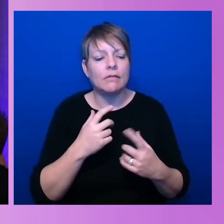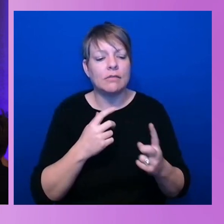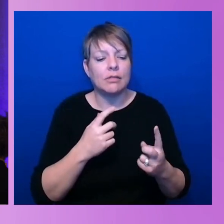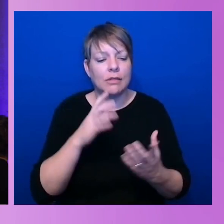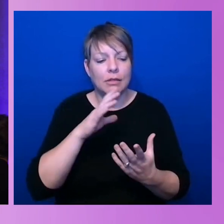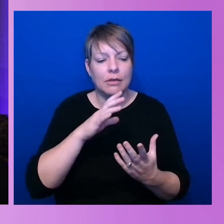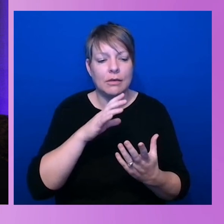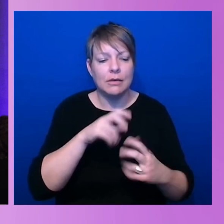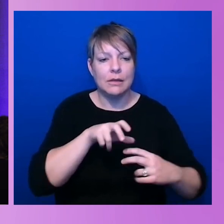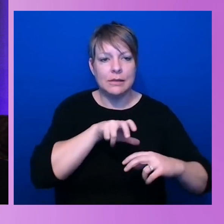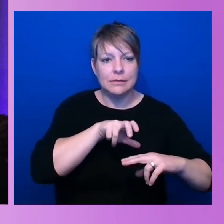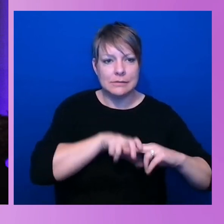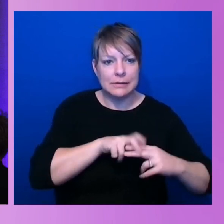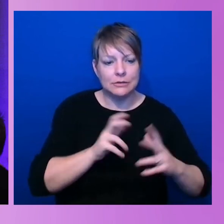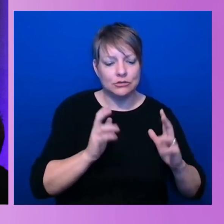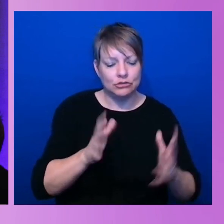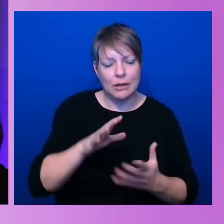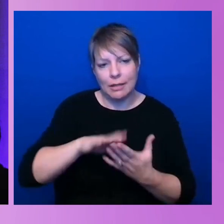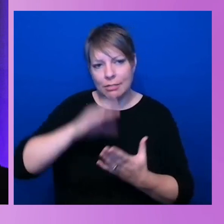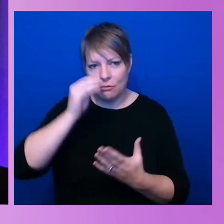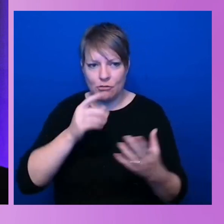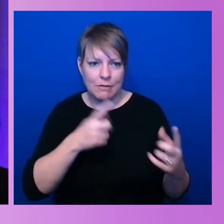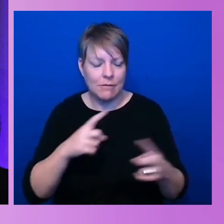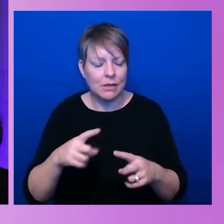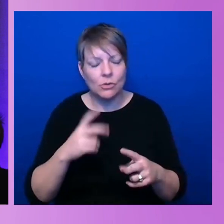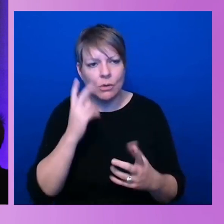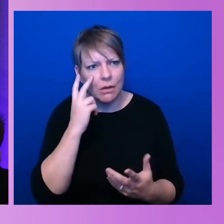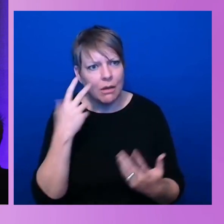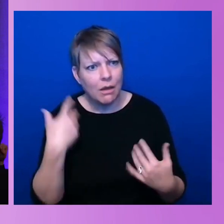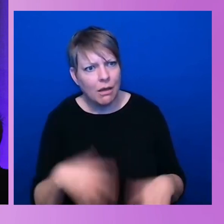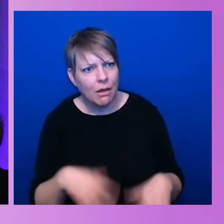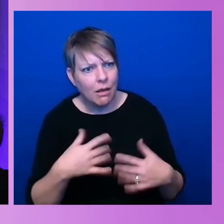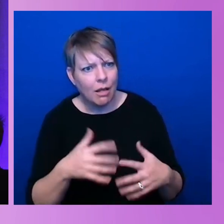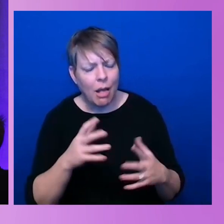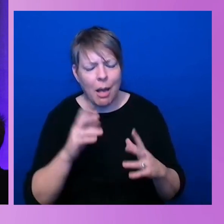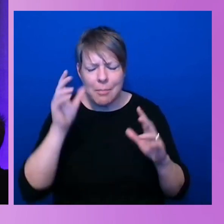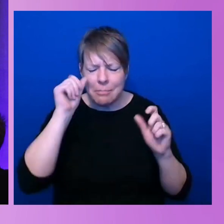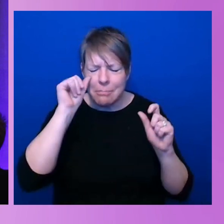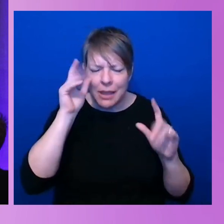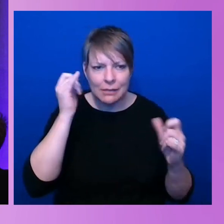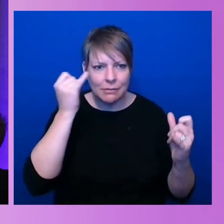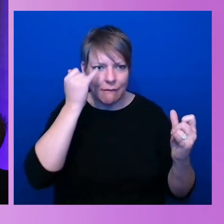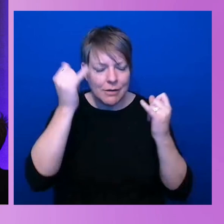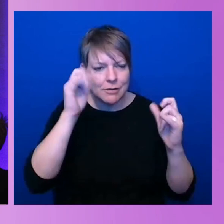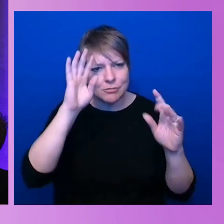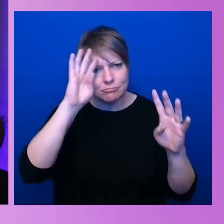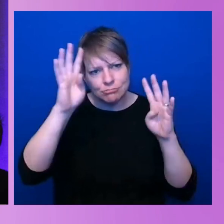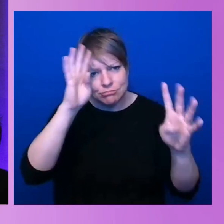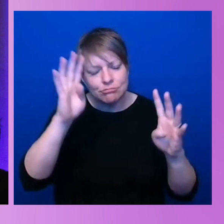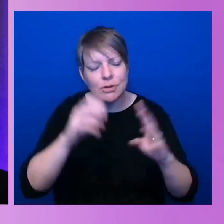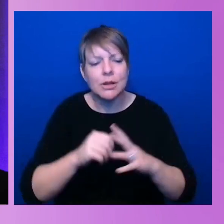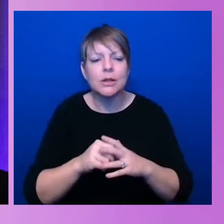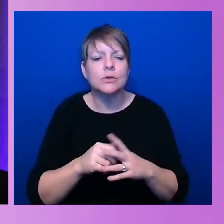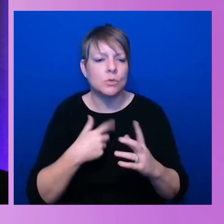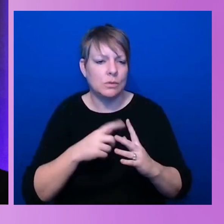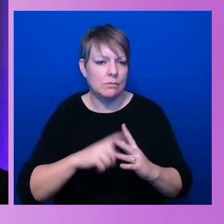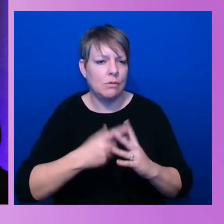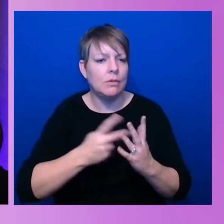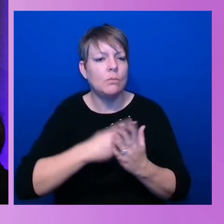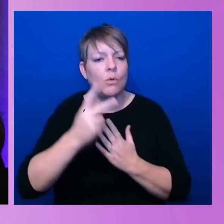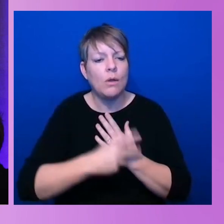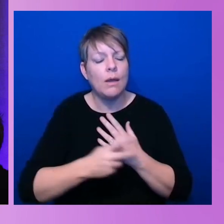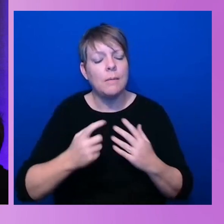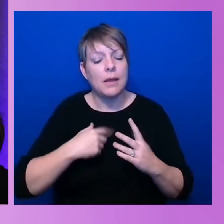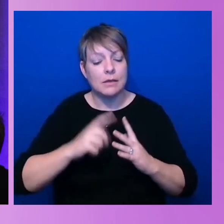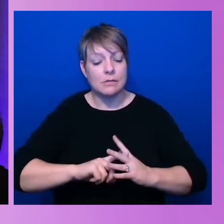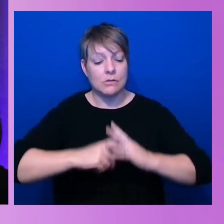these amazing ideas come forth. And so we started this program, and I sponsored it at the executive level to say, we want to build,